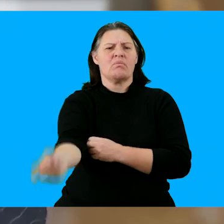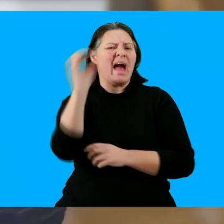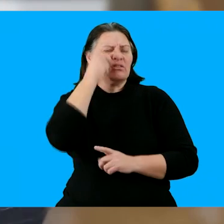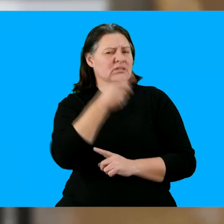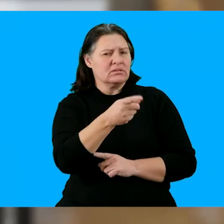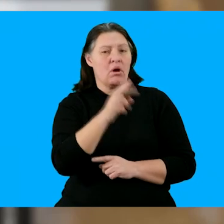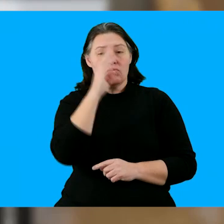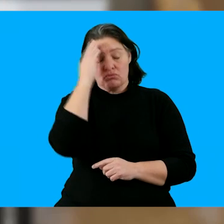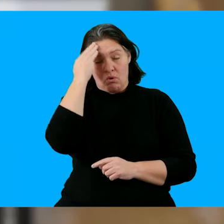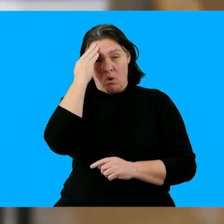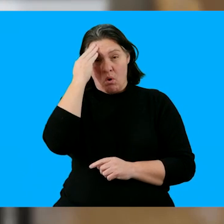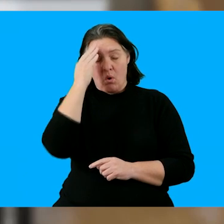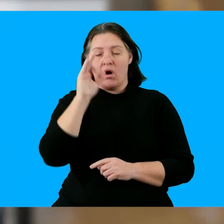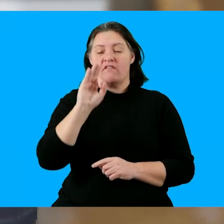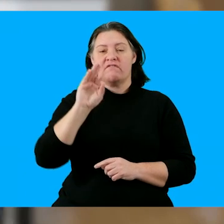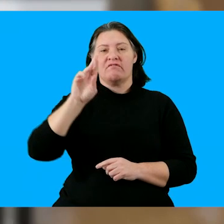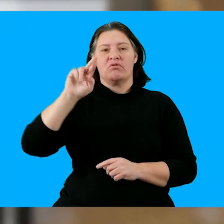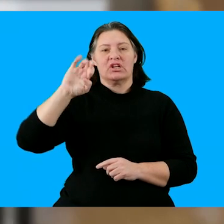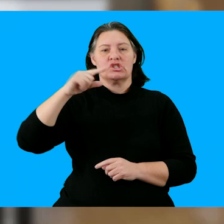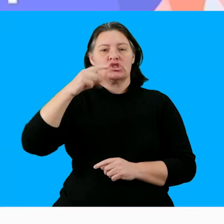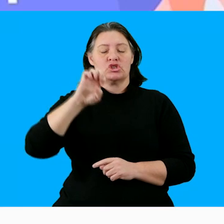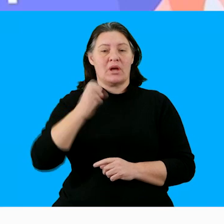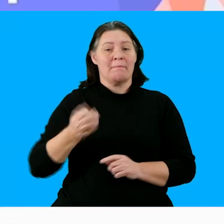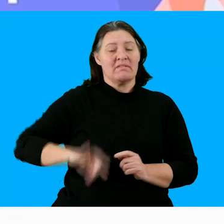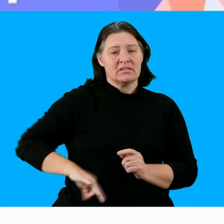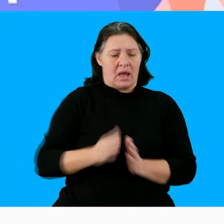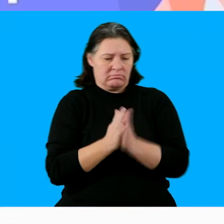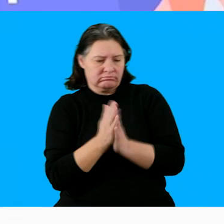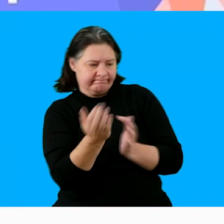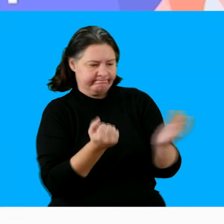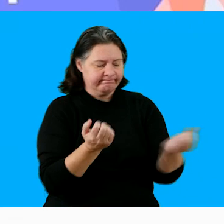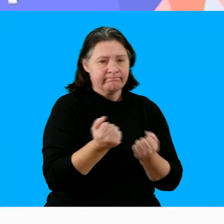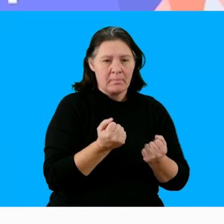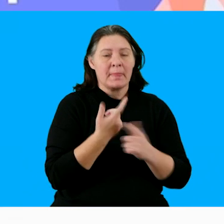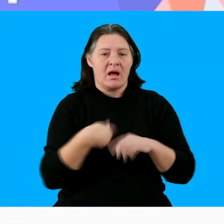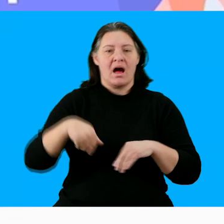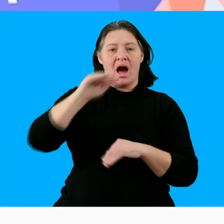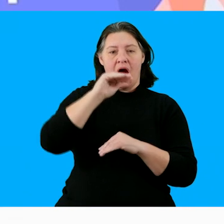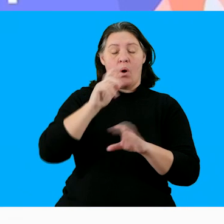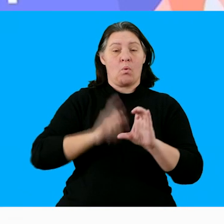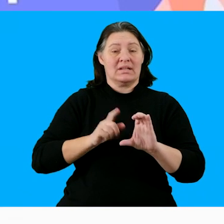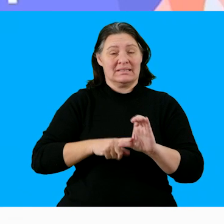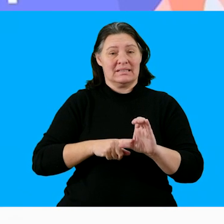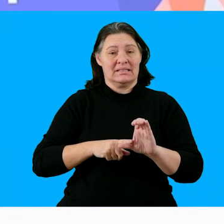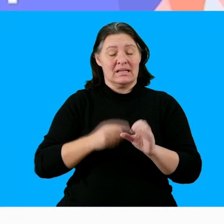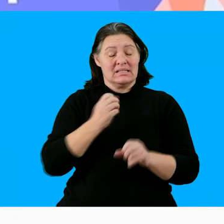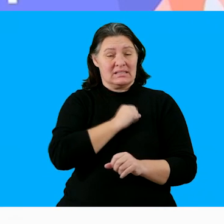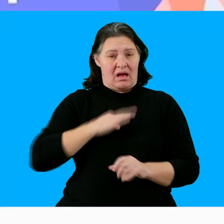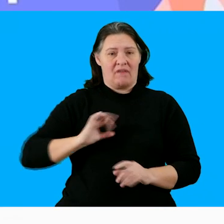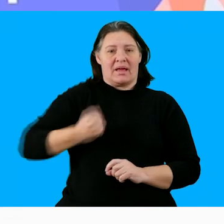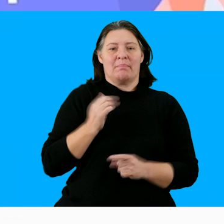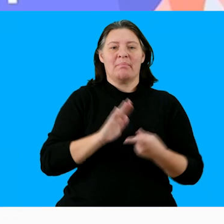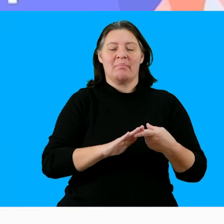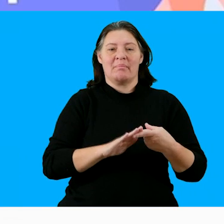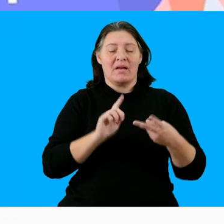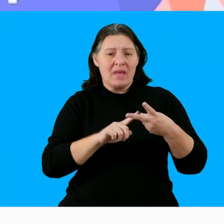you know that fringe benefits help companies recruit, motivate, and keep high-quality employees?